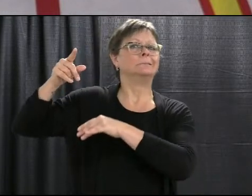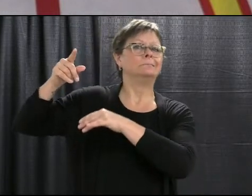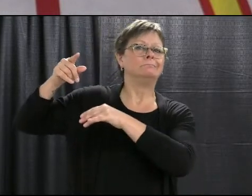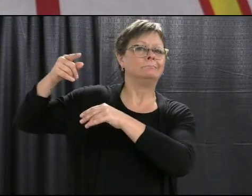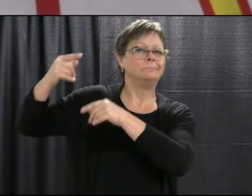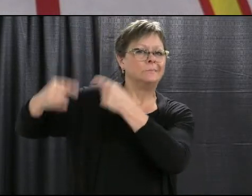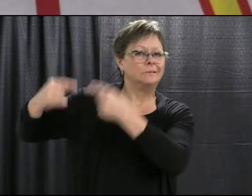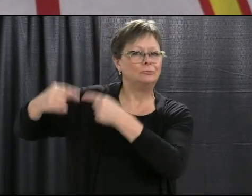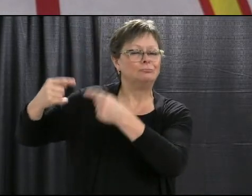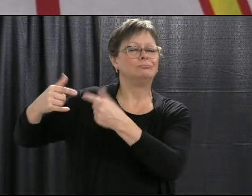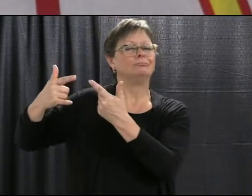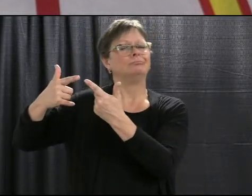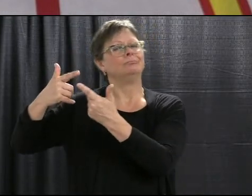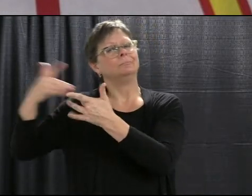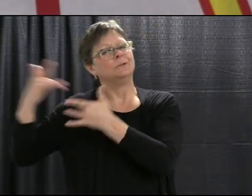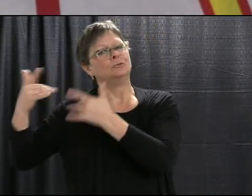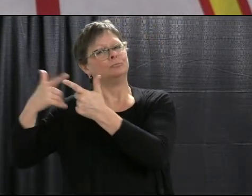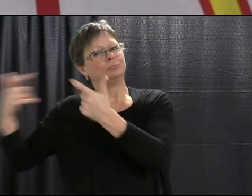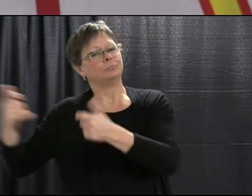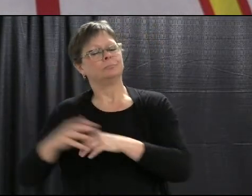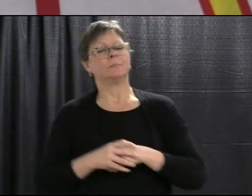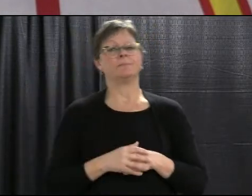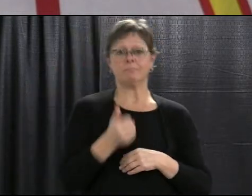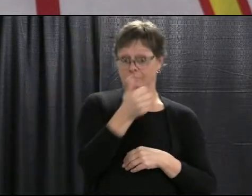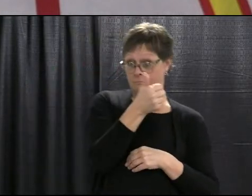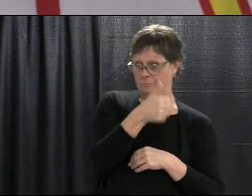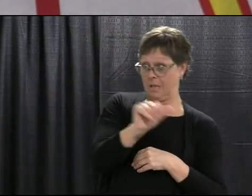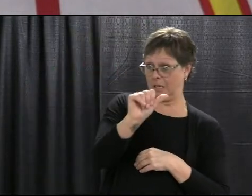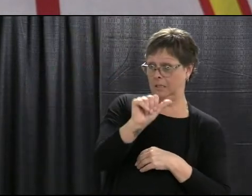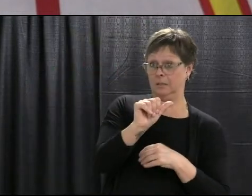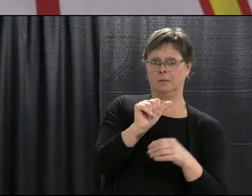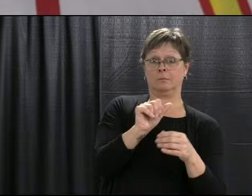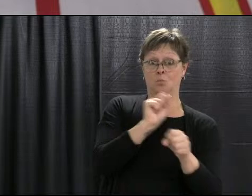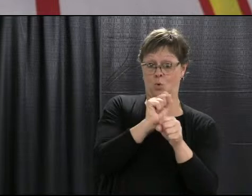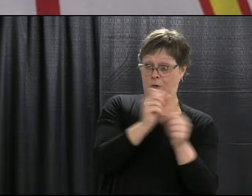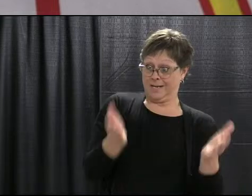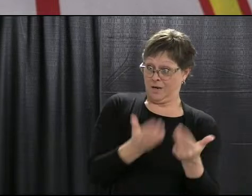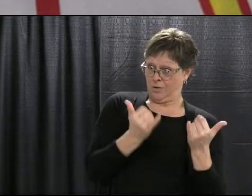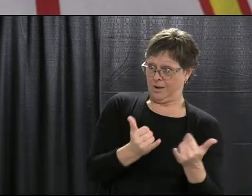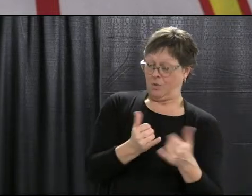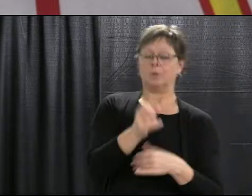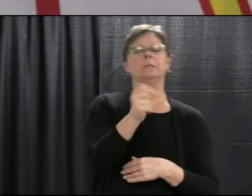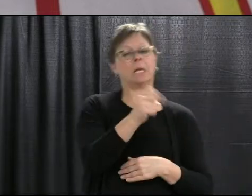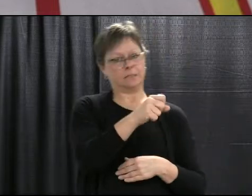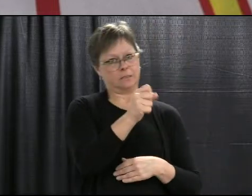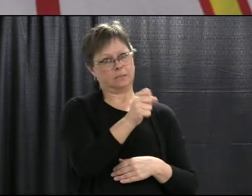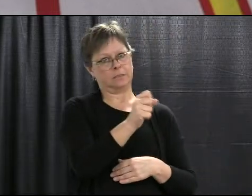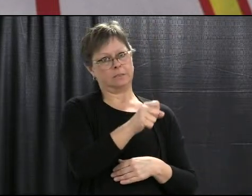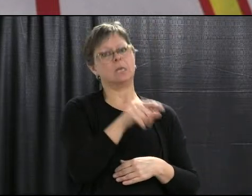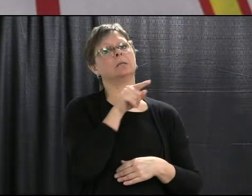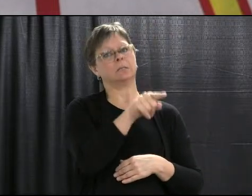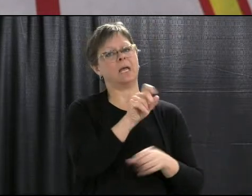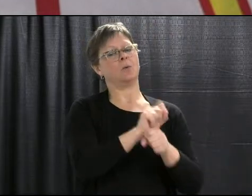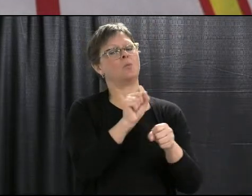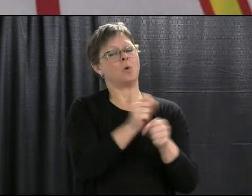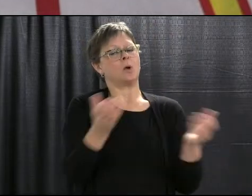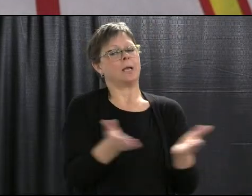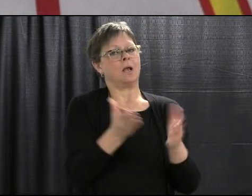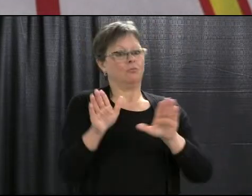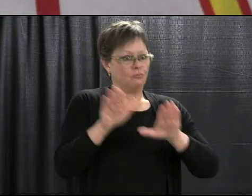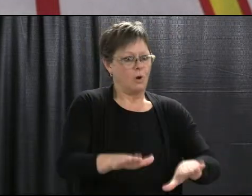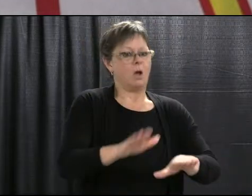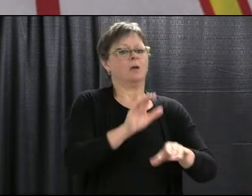Yeah, I believe there are, and I think they were in Central, but they were arranged prior to the diplomatic challenge